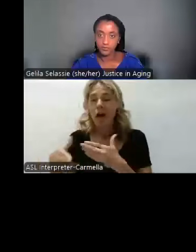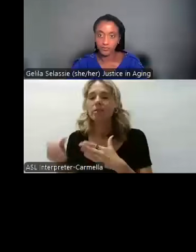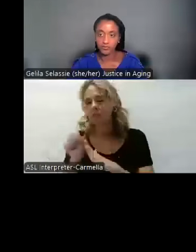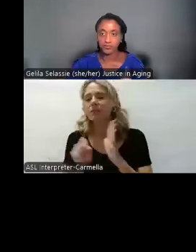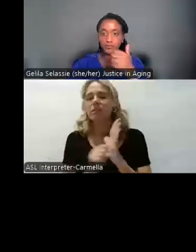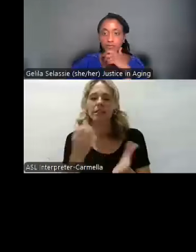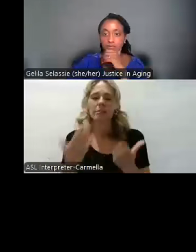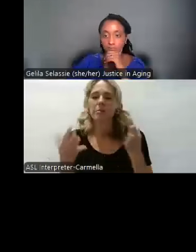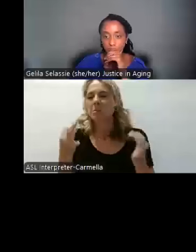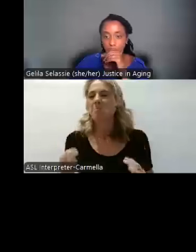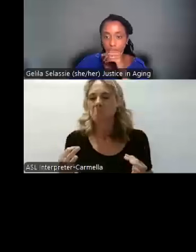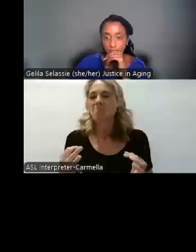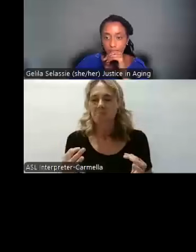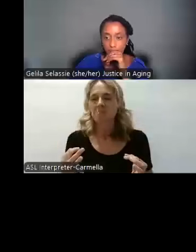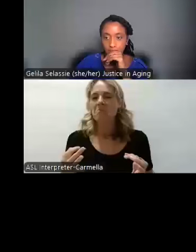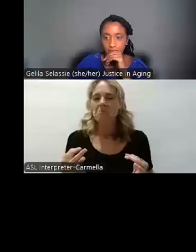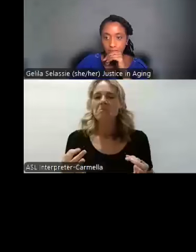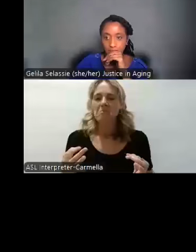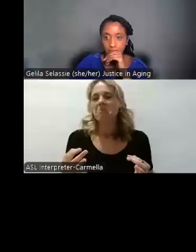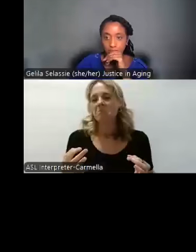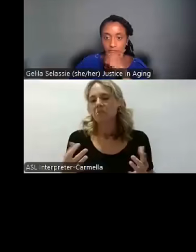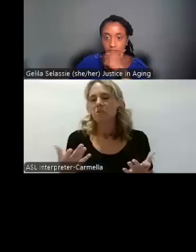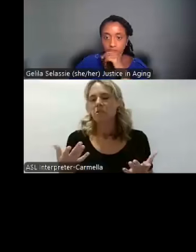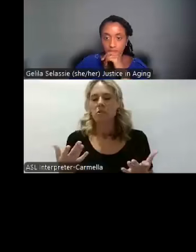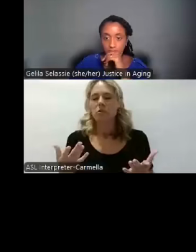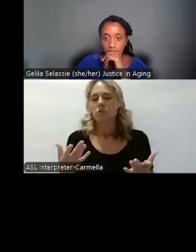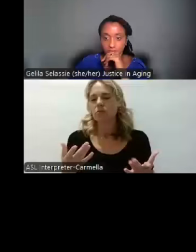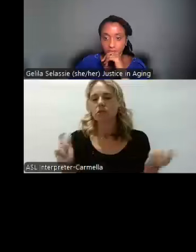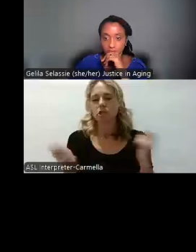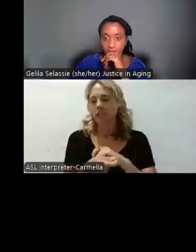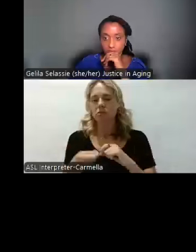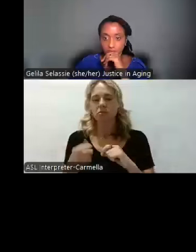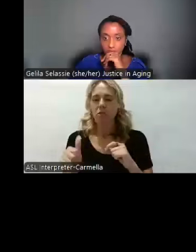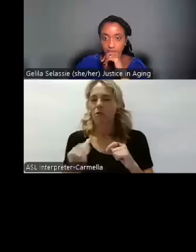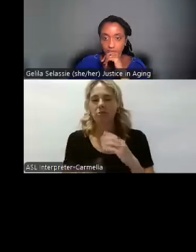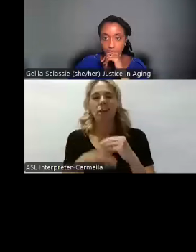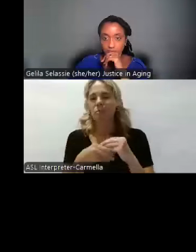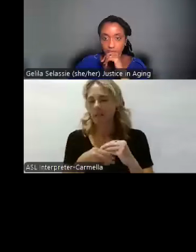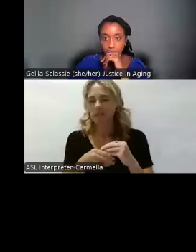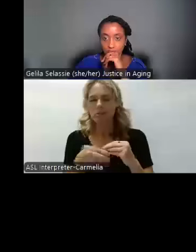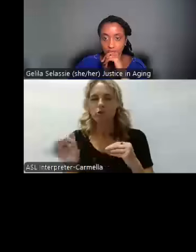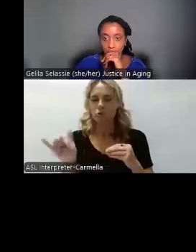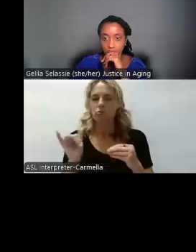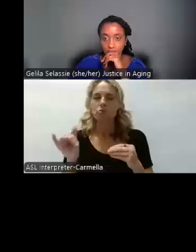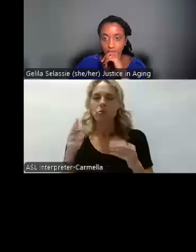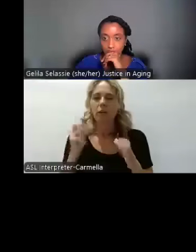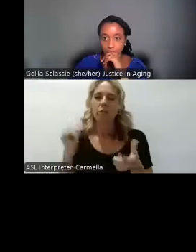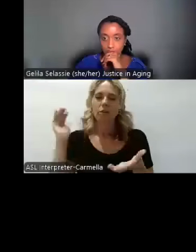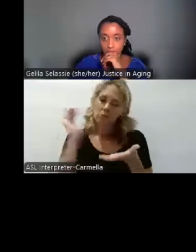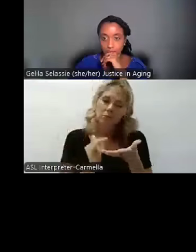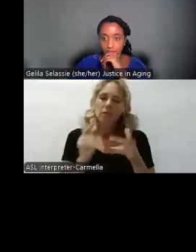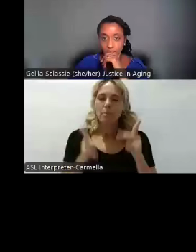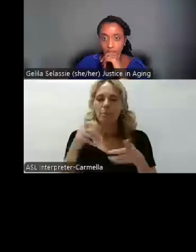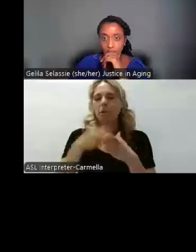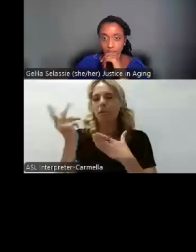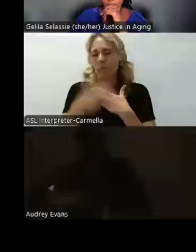may choose to roll back these expansions as well in order to shrink the number of people in their